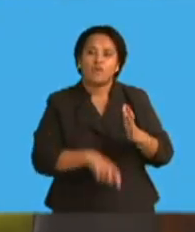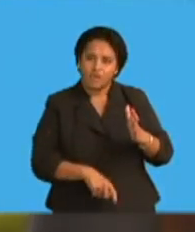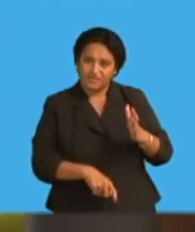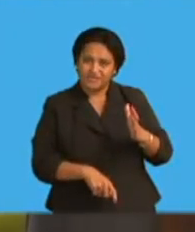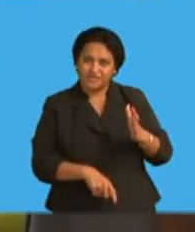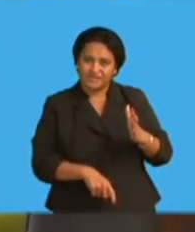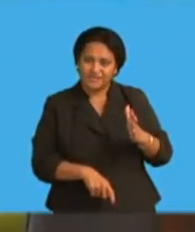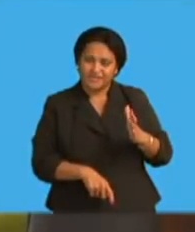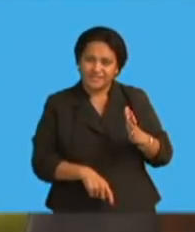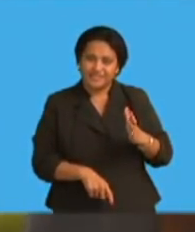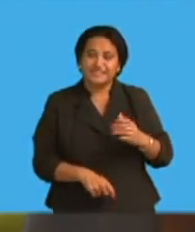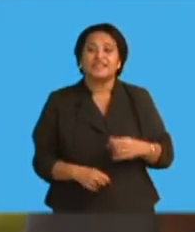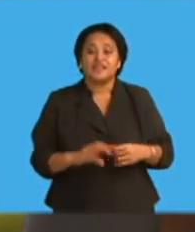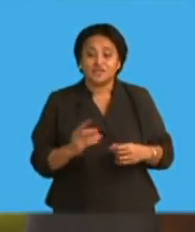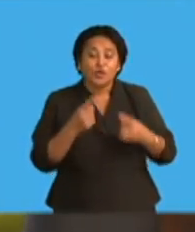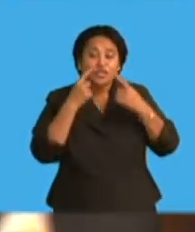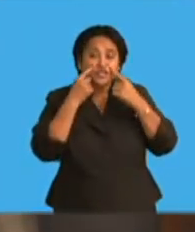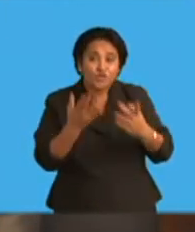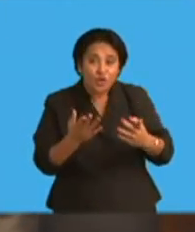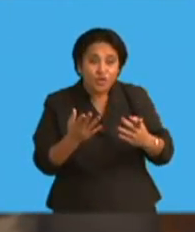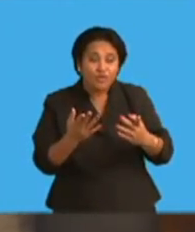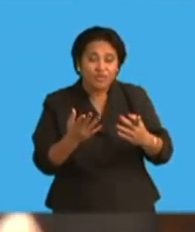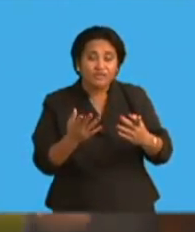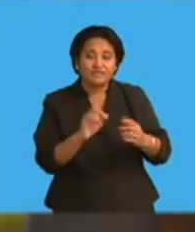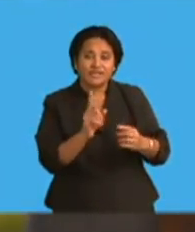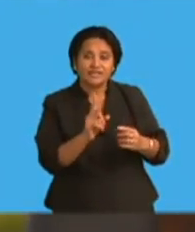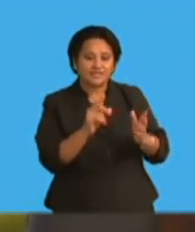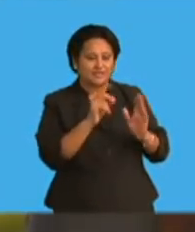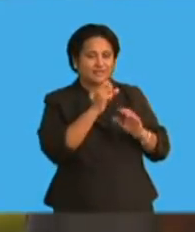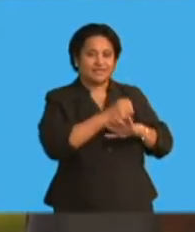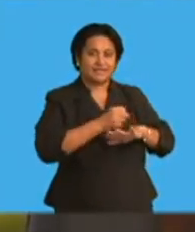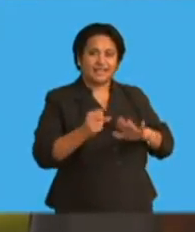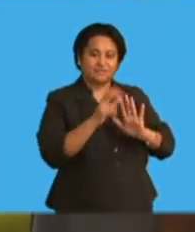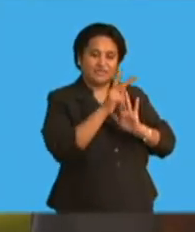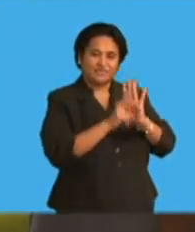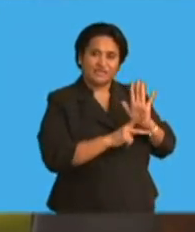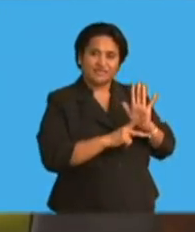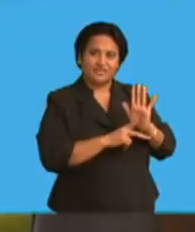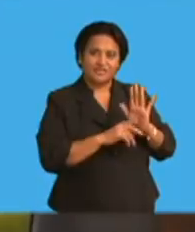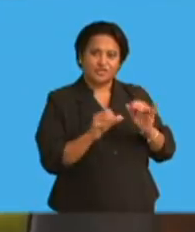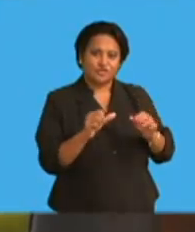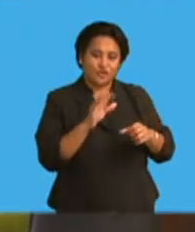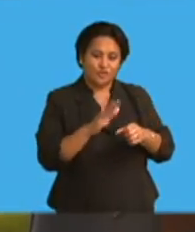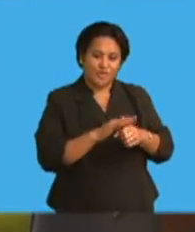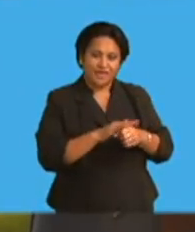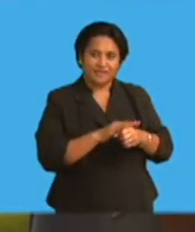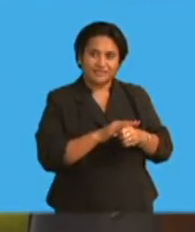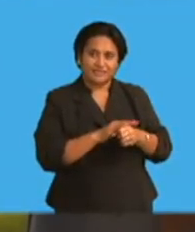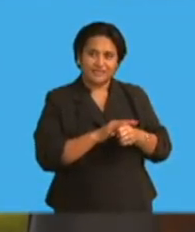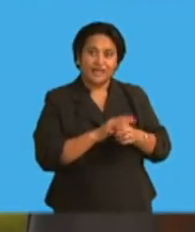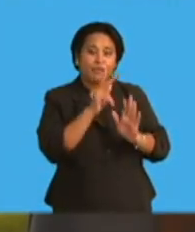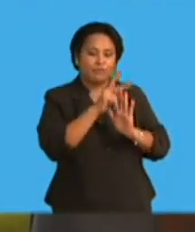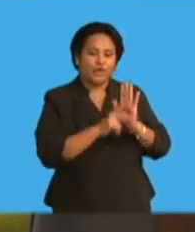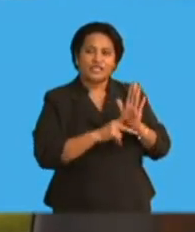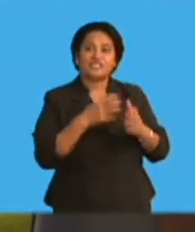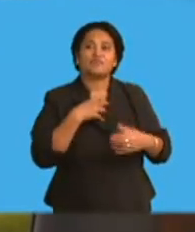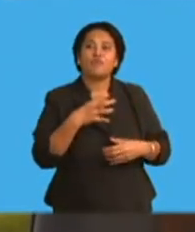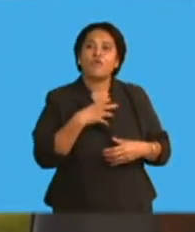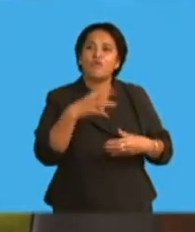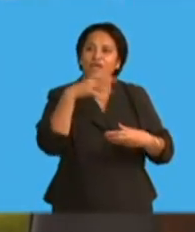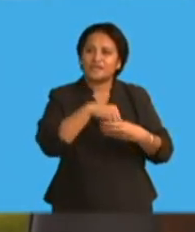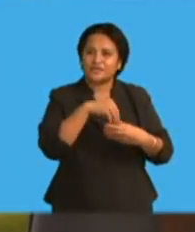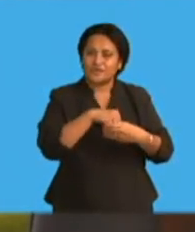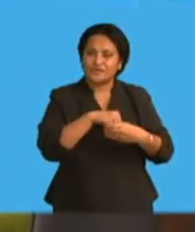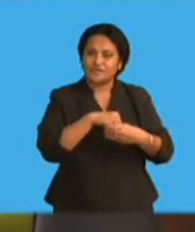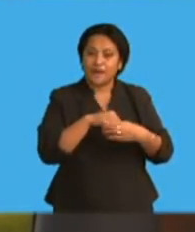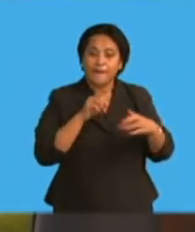what it goes to show is that government's policies to make education more inclusive is actually working really well. A lot more people today